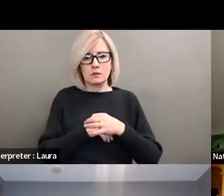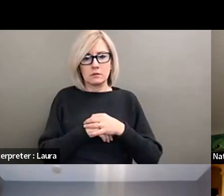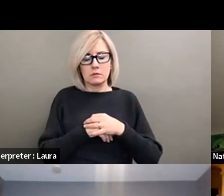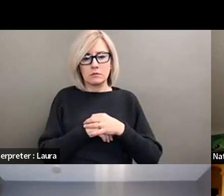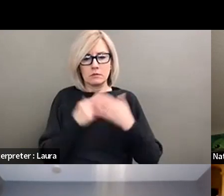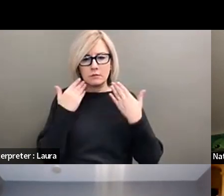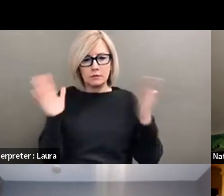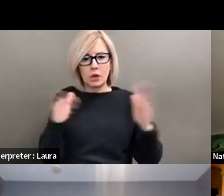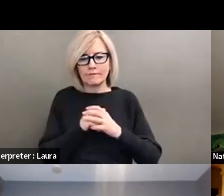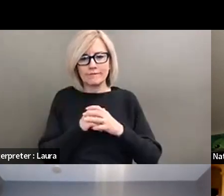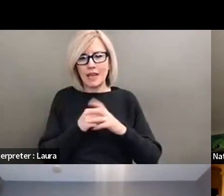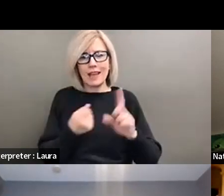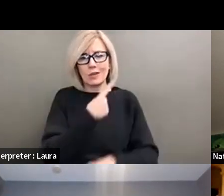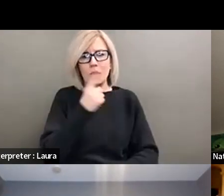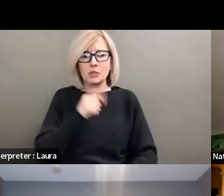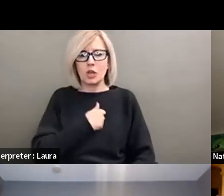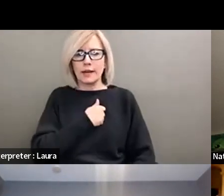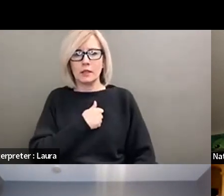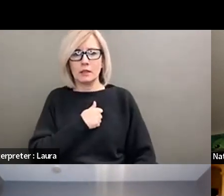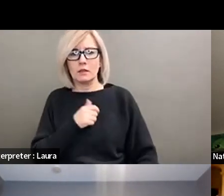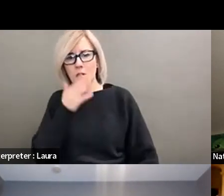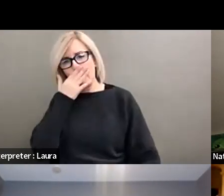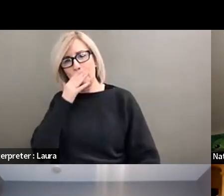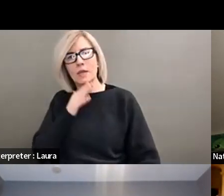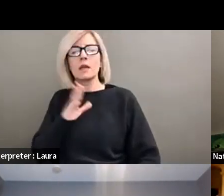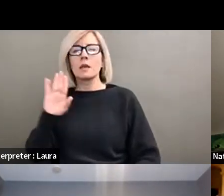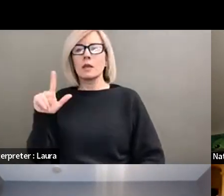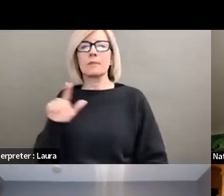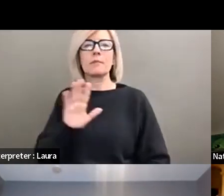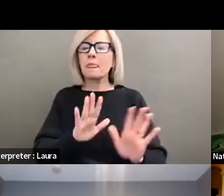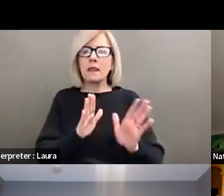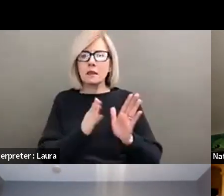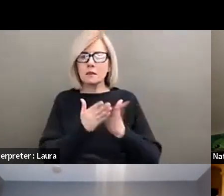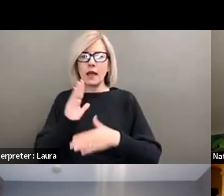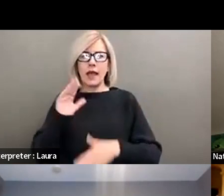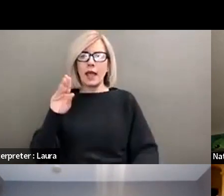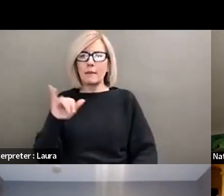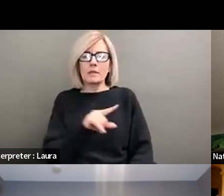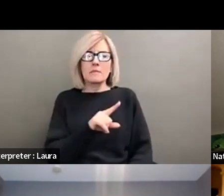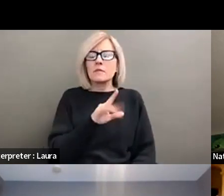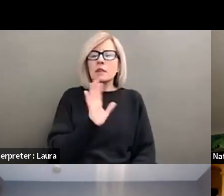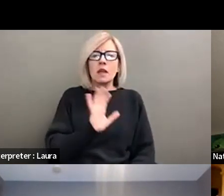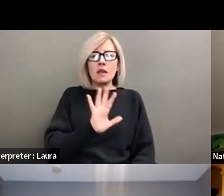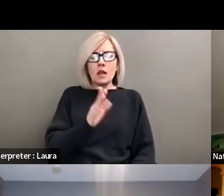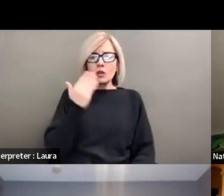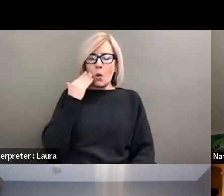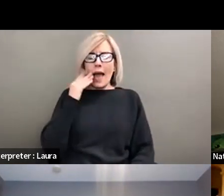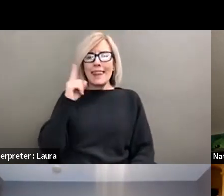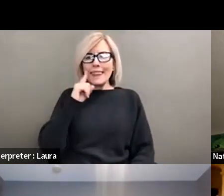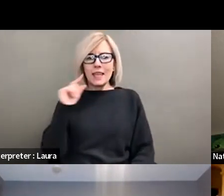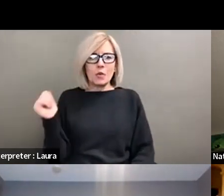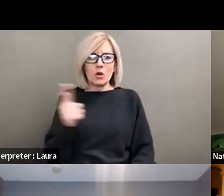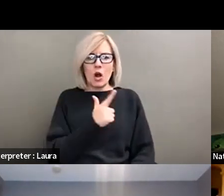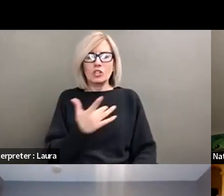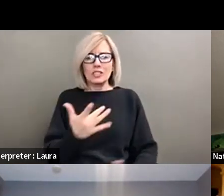I don't know. I got a little off track. I'm sorry. But No. Yeah, that's okay. Go ahead, Amy. No, I was gonna say, I think we all are just